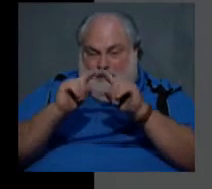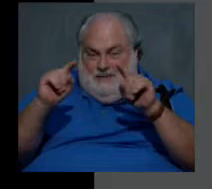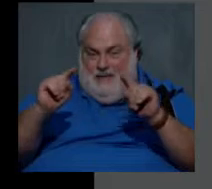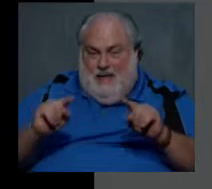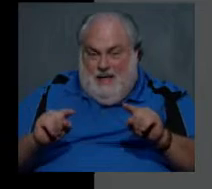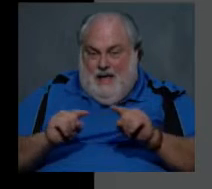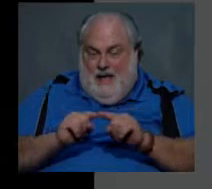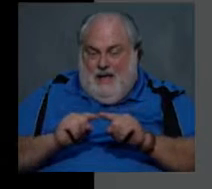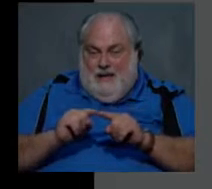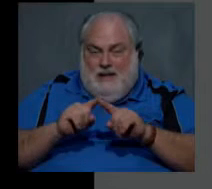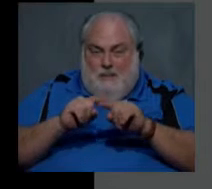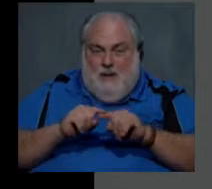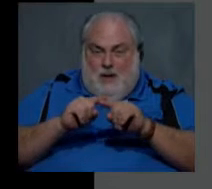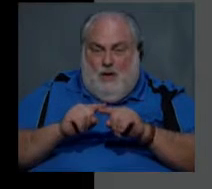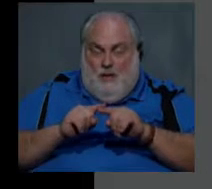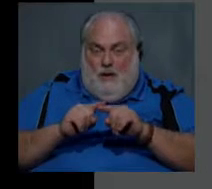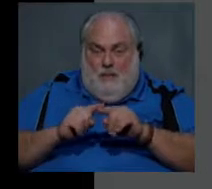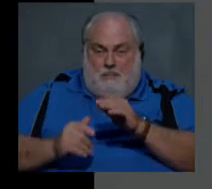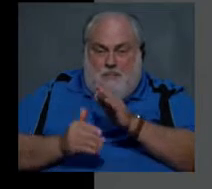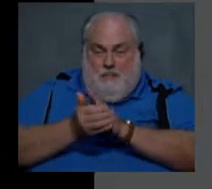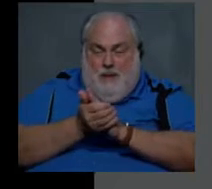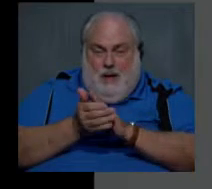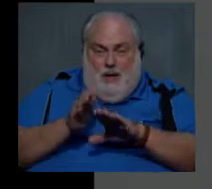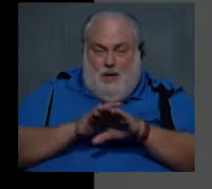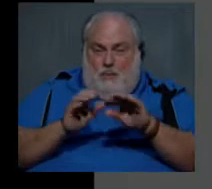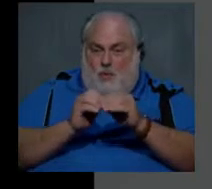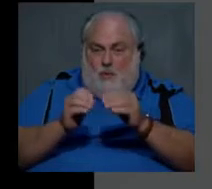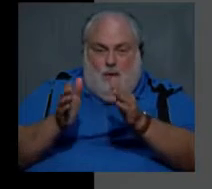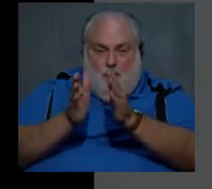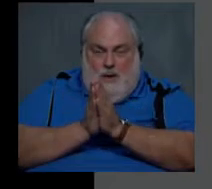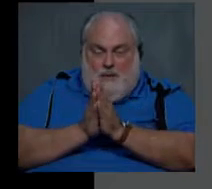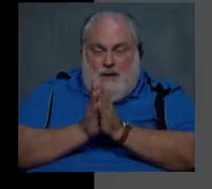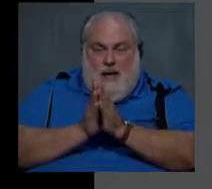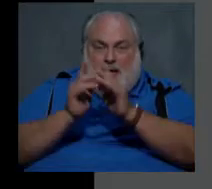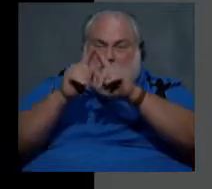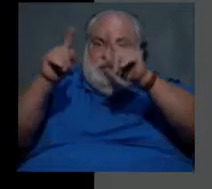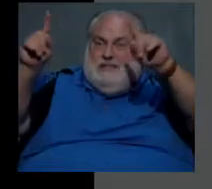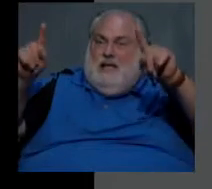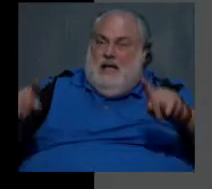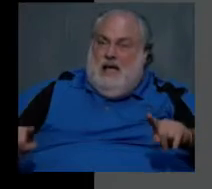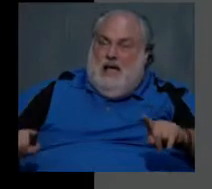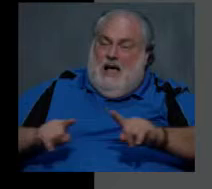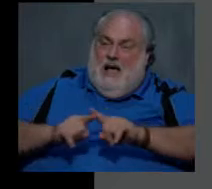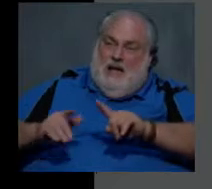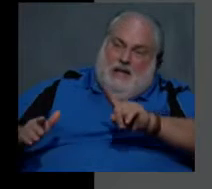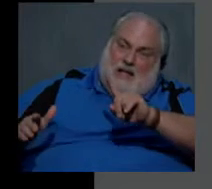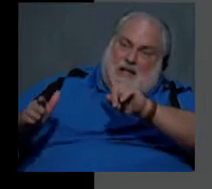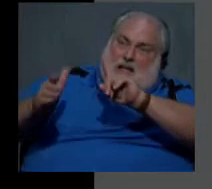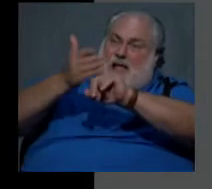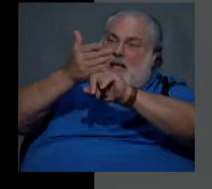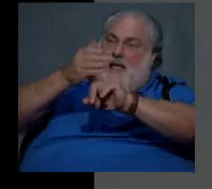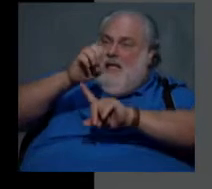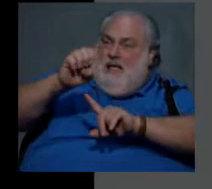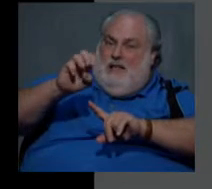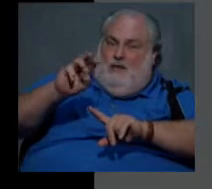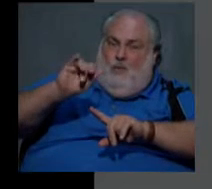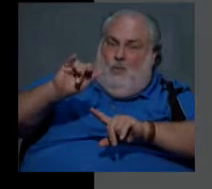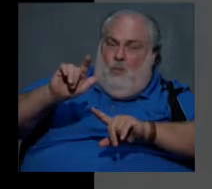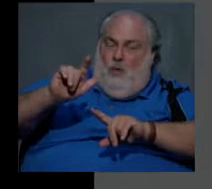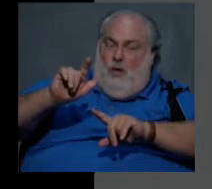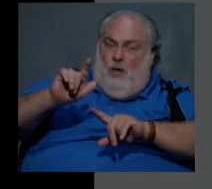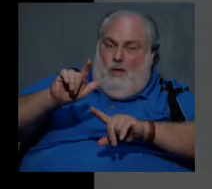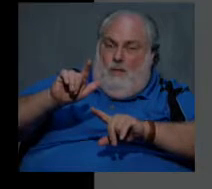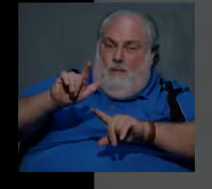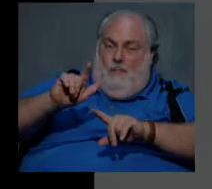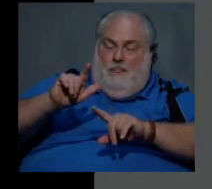Based on an amendment received today, the applicant is no longer requesting a sign on the east wall facing